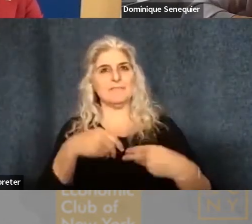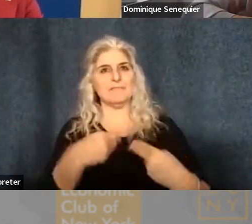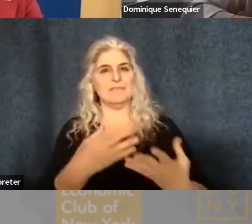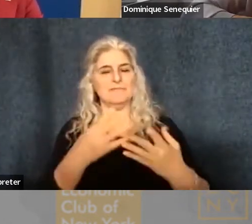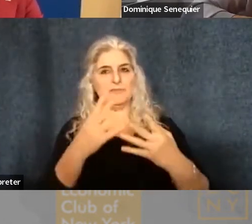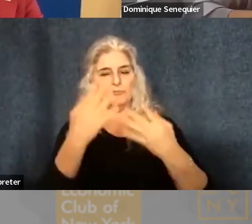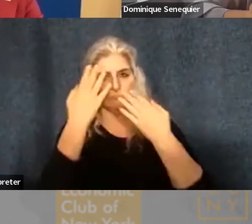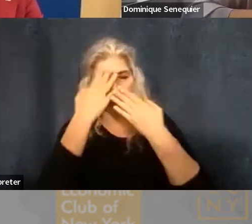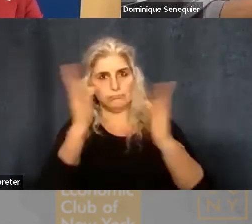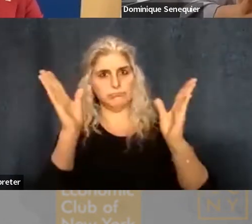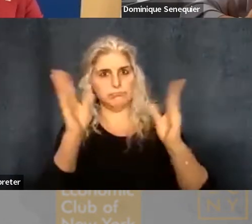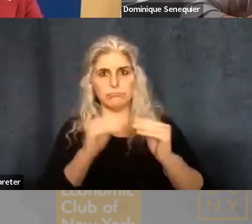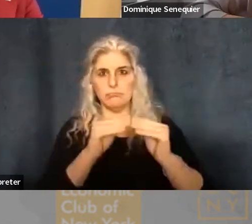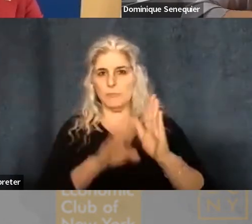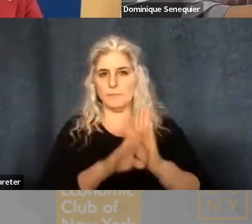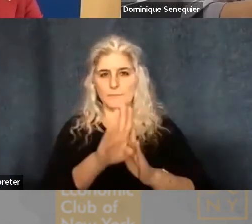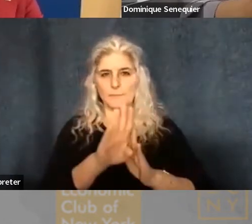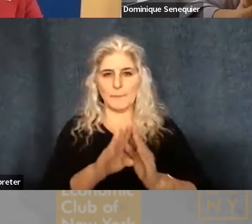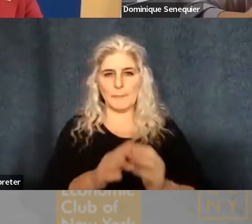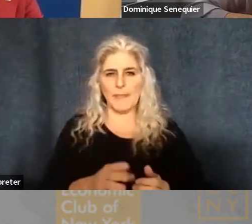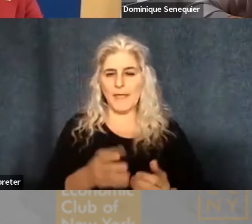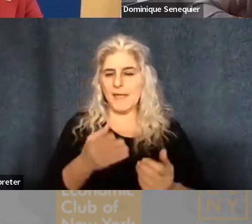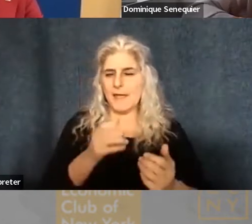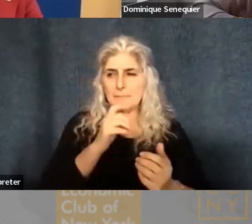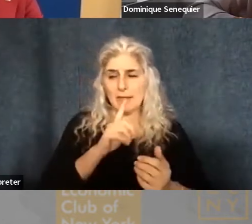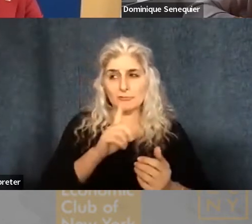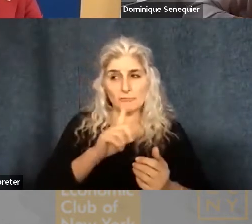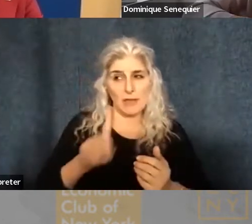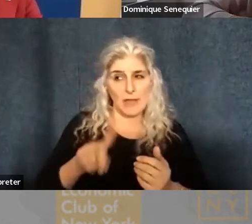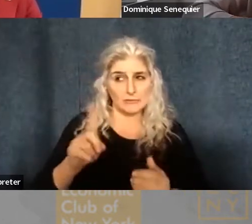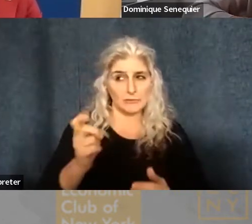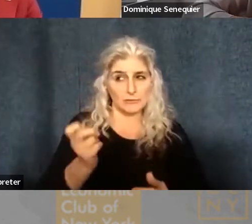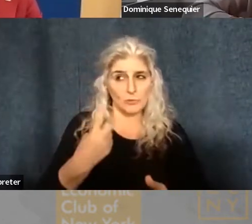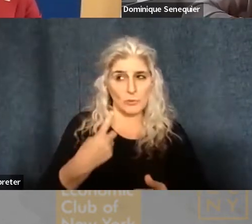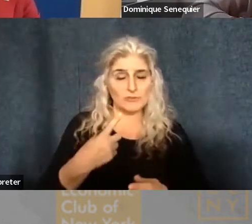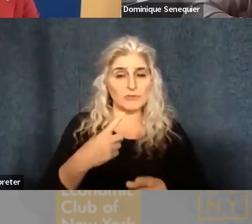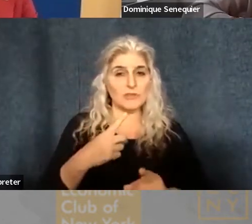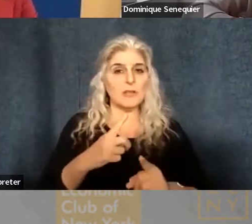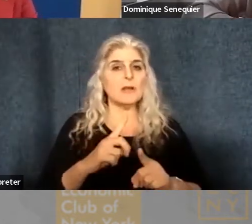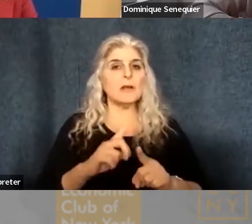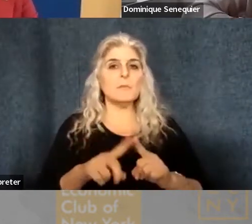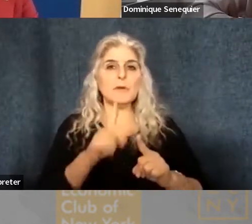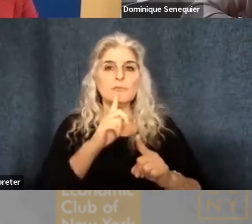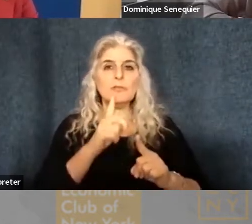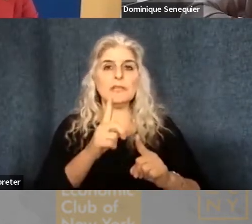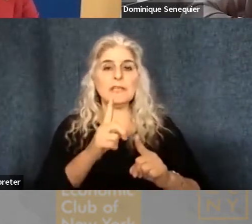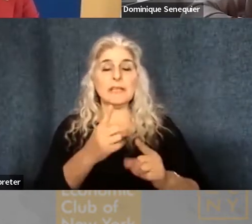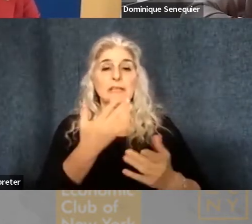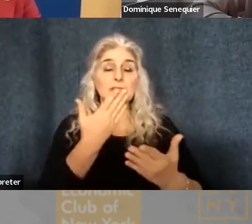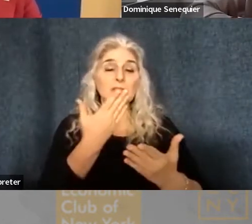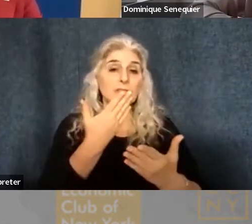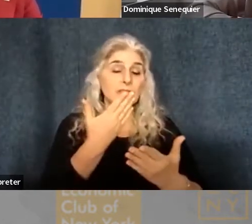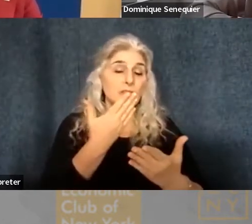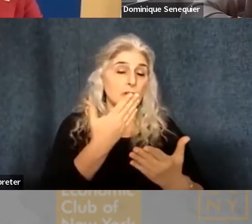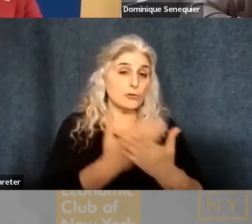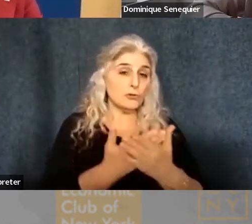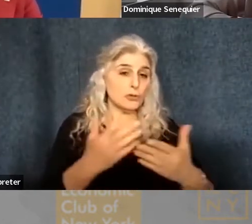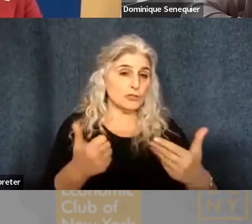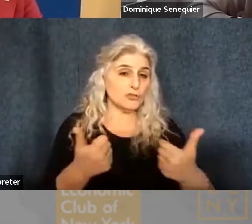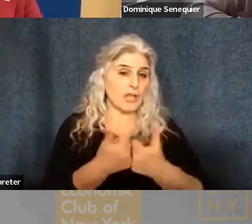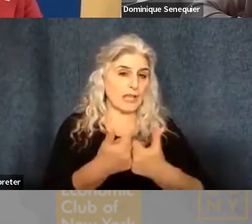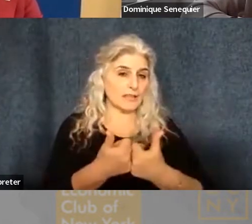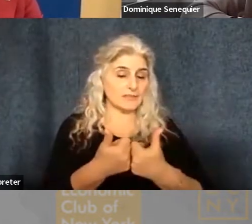but you need to push, you need to, it's a challenge and it's a good challenge and it's working well